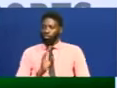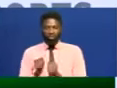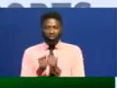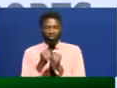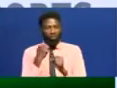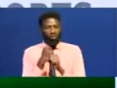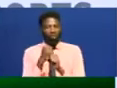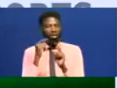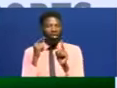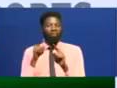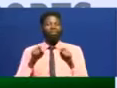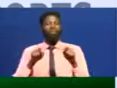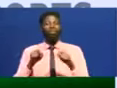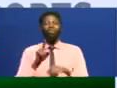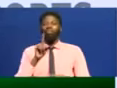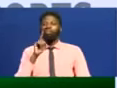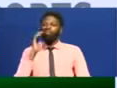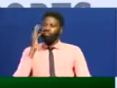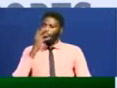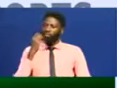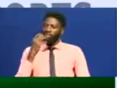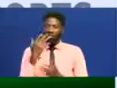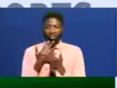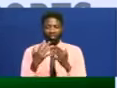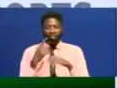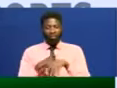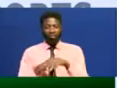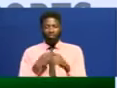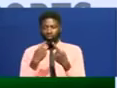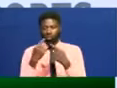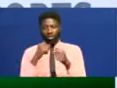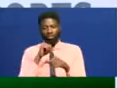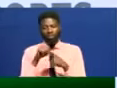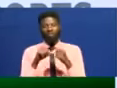space. And one of the beautiful things, as we talk about Talanta Hela,